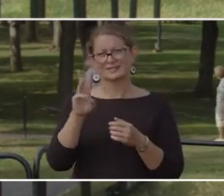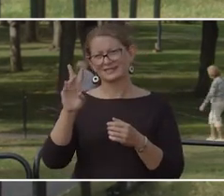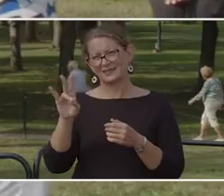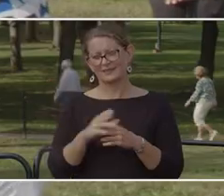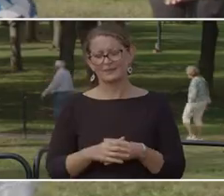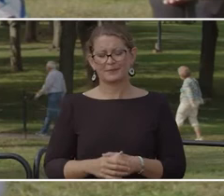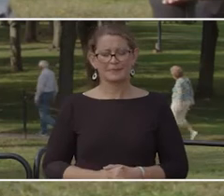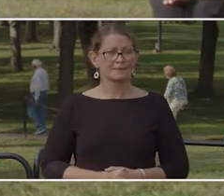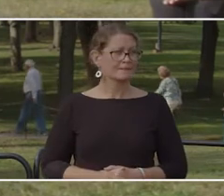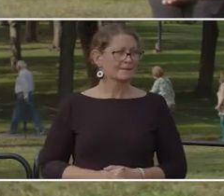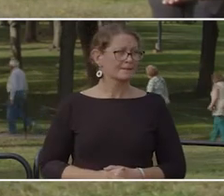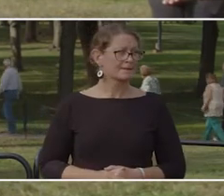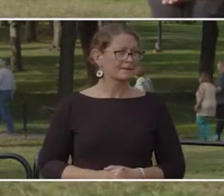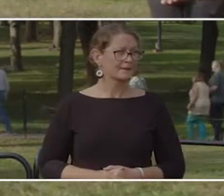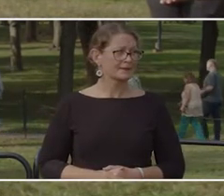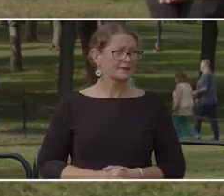67.